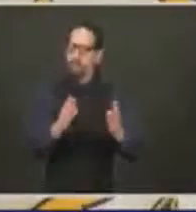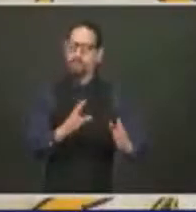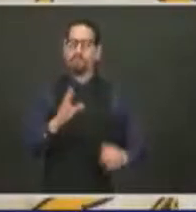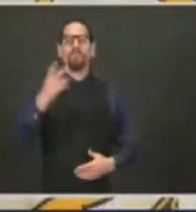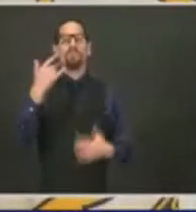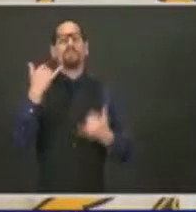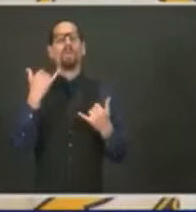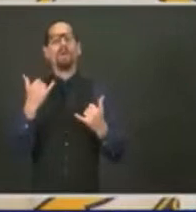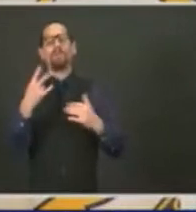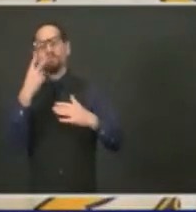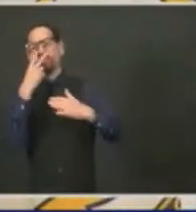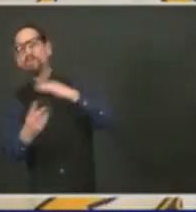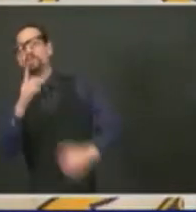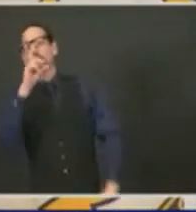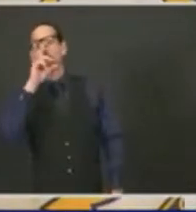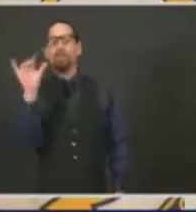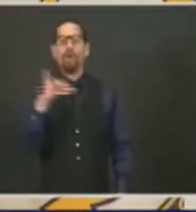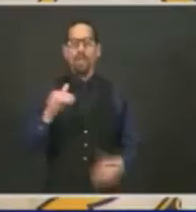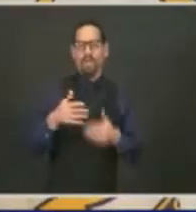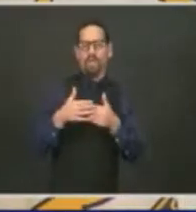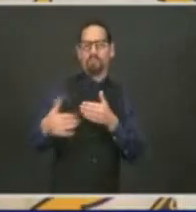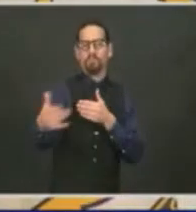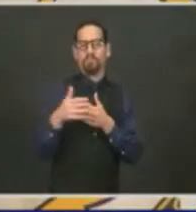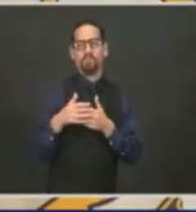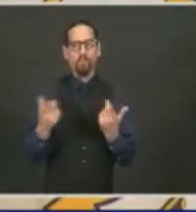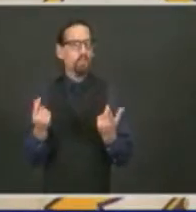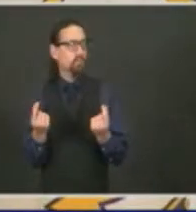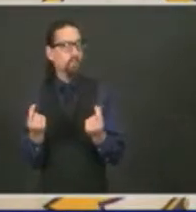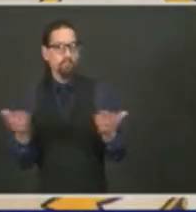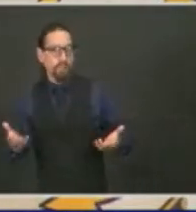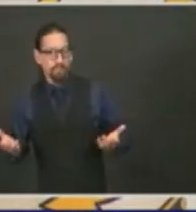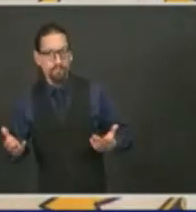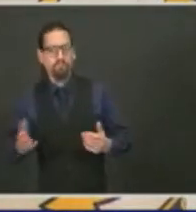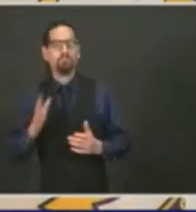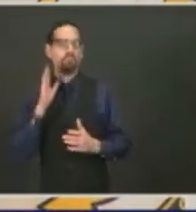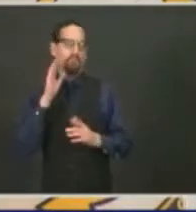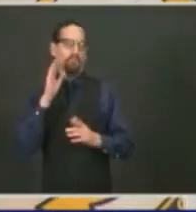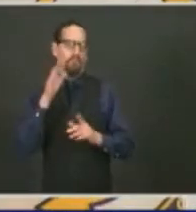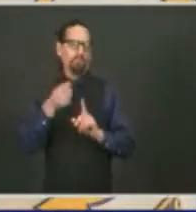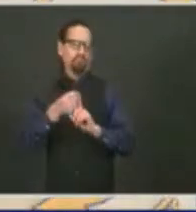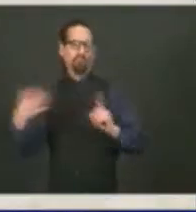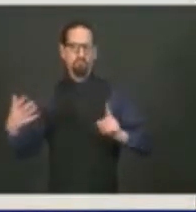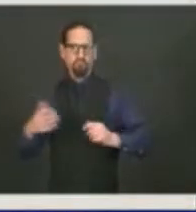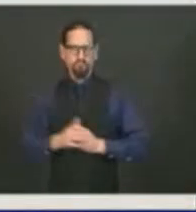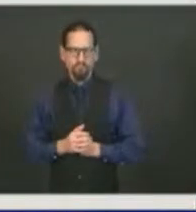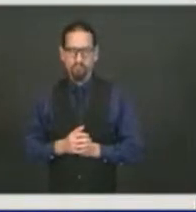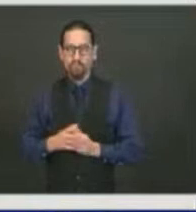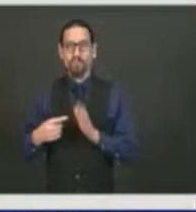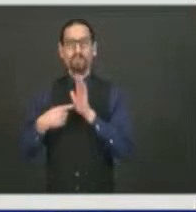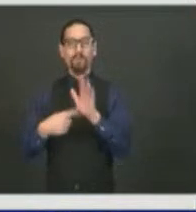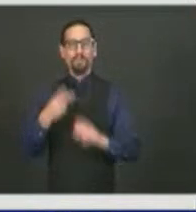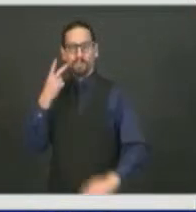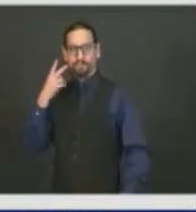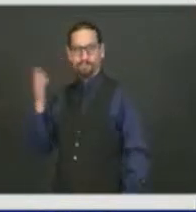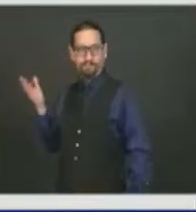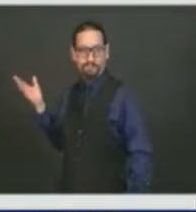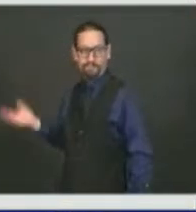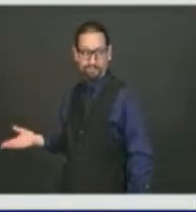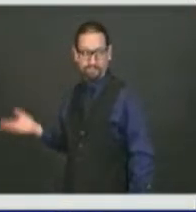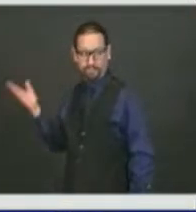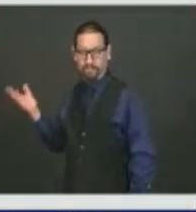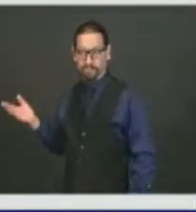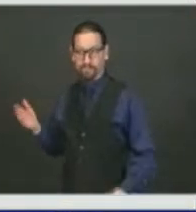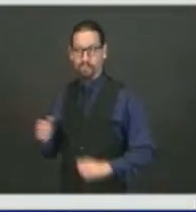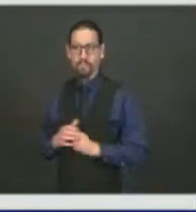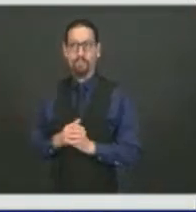I think we're going to go from here. So I'd ask you to please put that slide up. On your